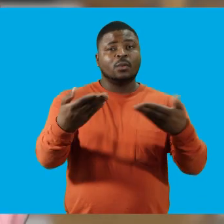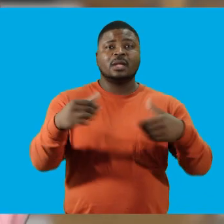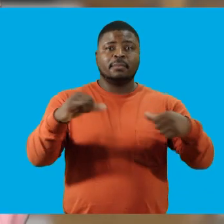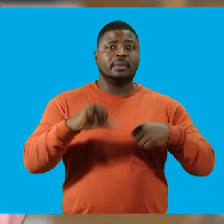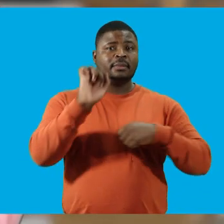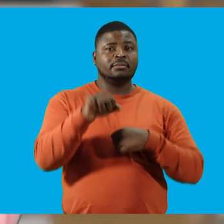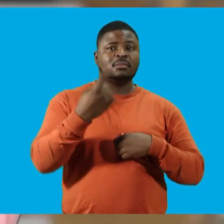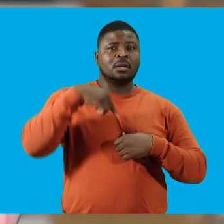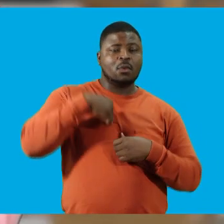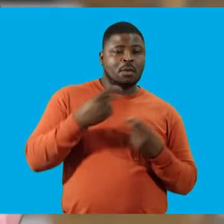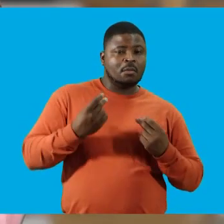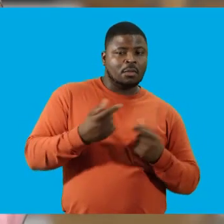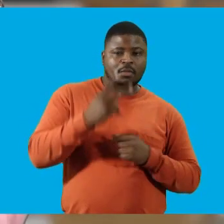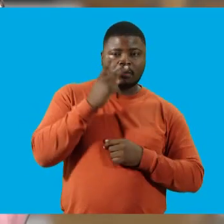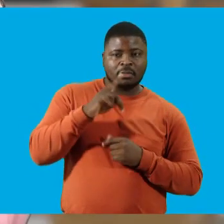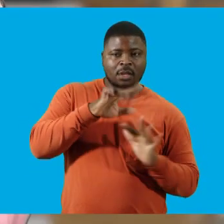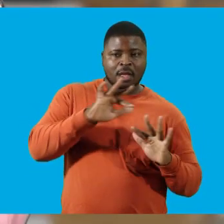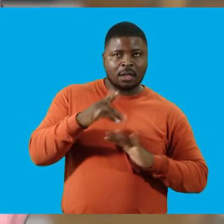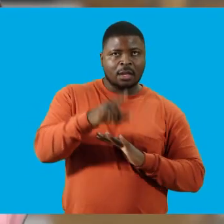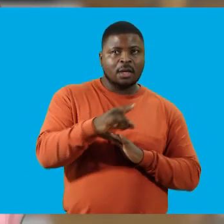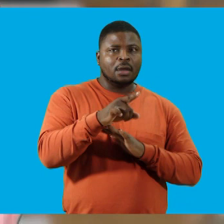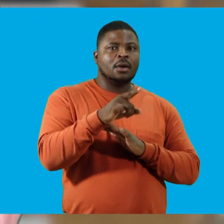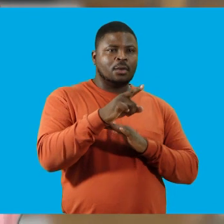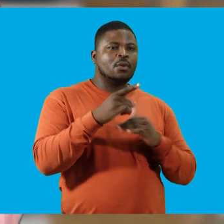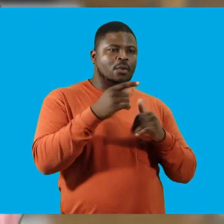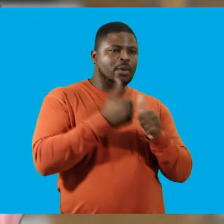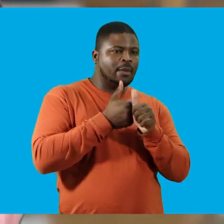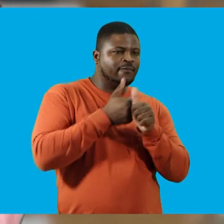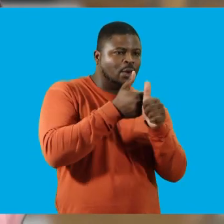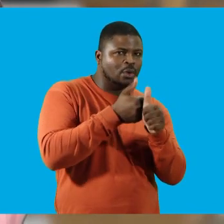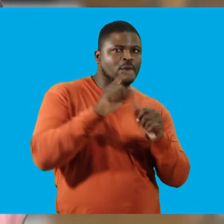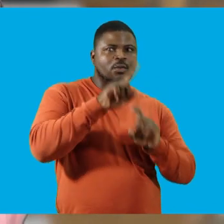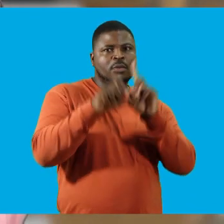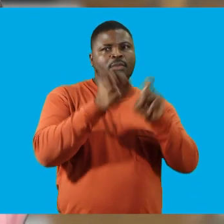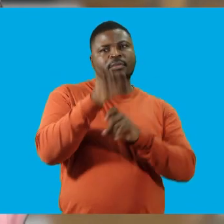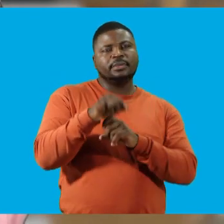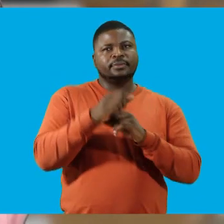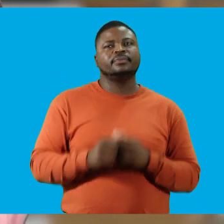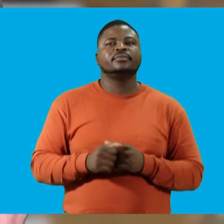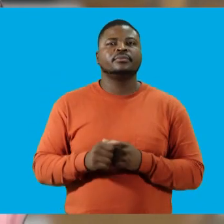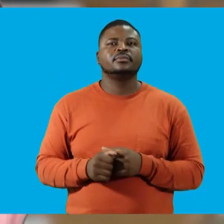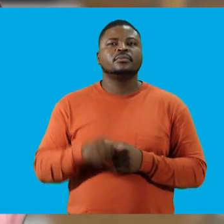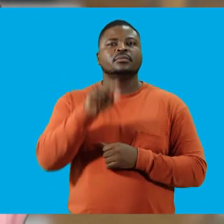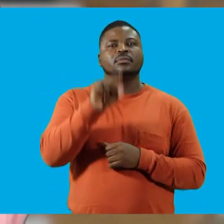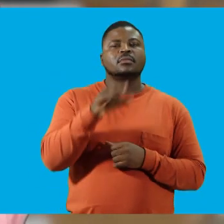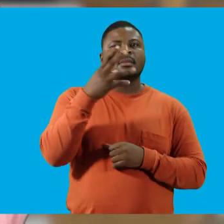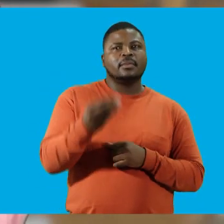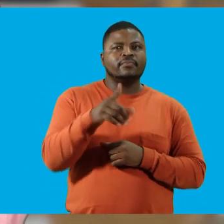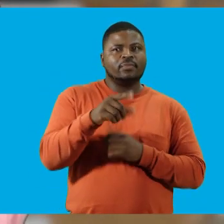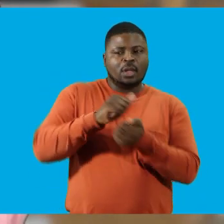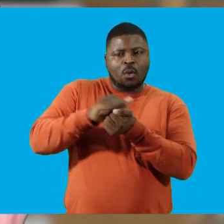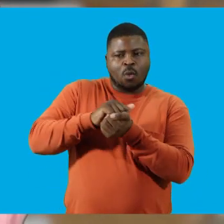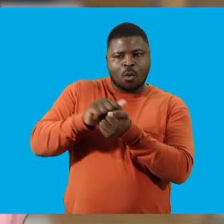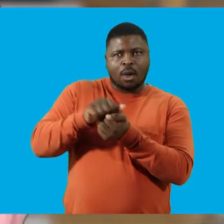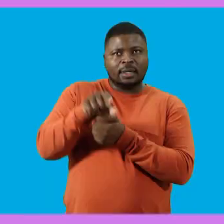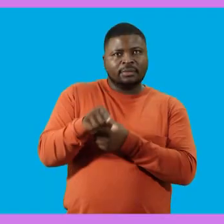Welcome back. Let's look at some application questions. Now, the plan of a rectangular courtyard with a washing well